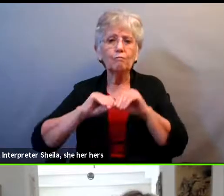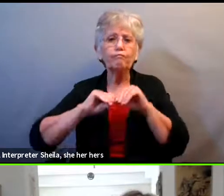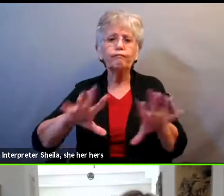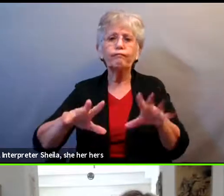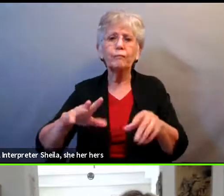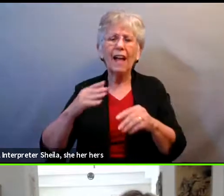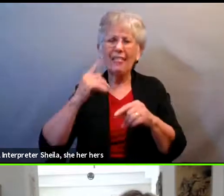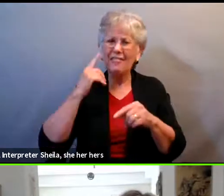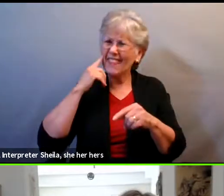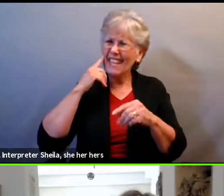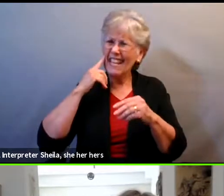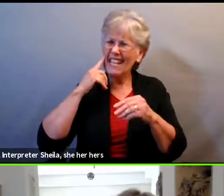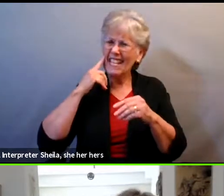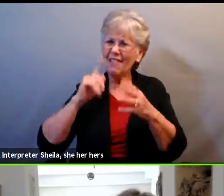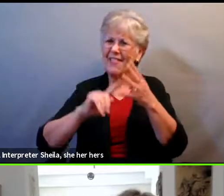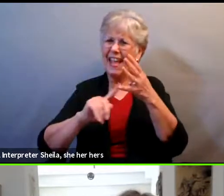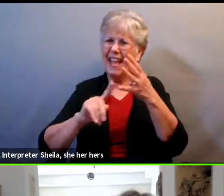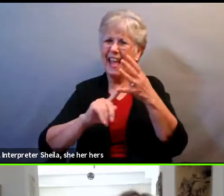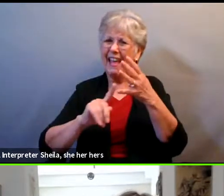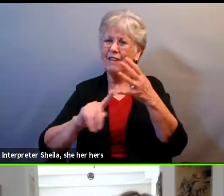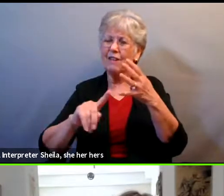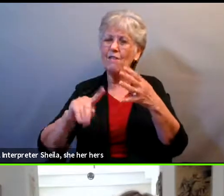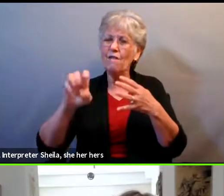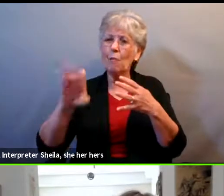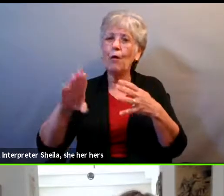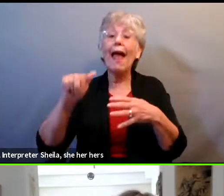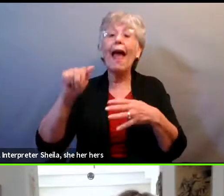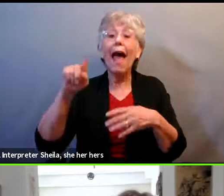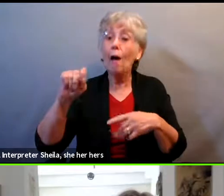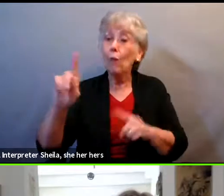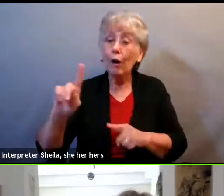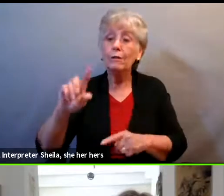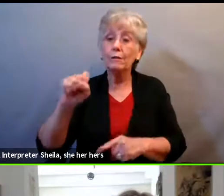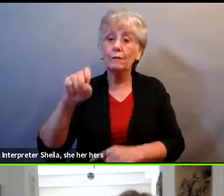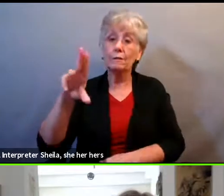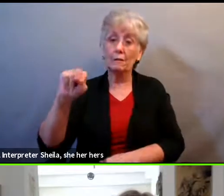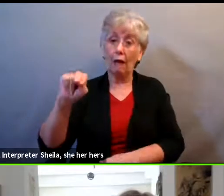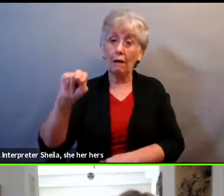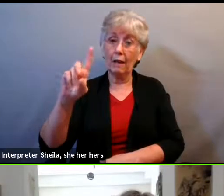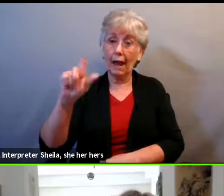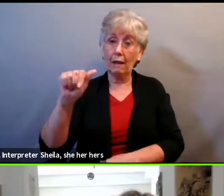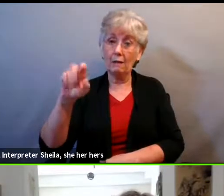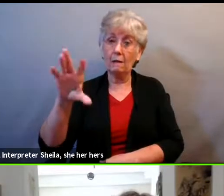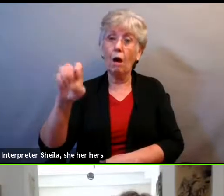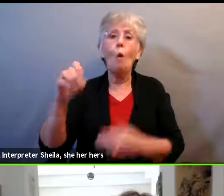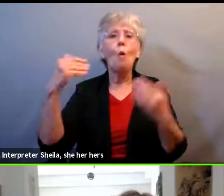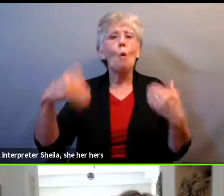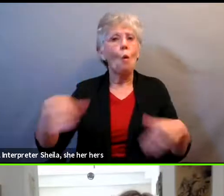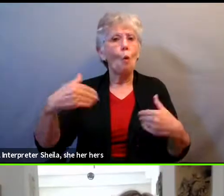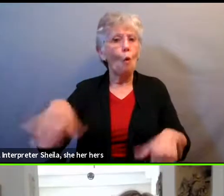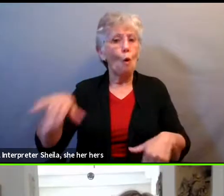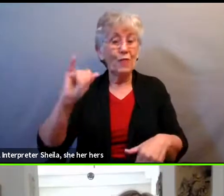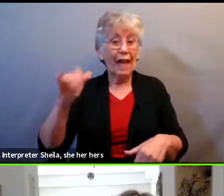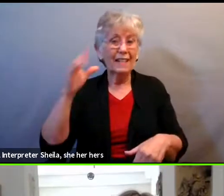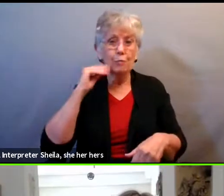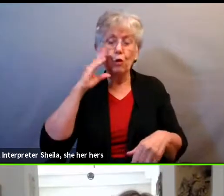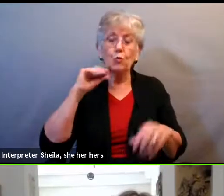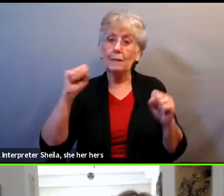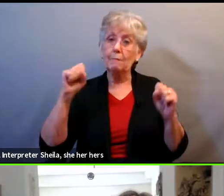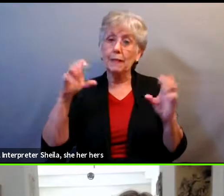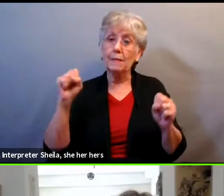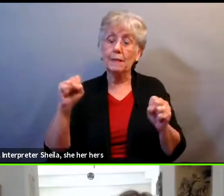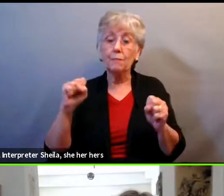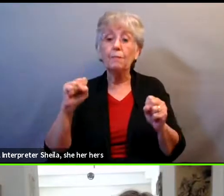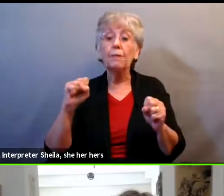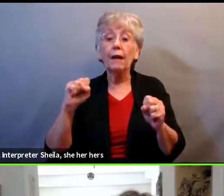February at Sundance. And that was an amazing experience. And